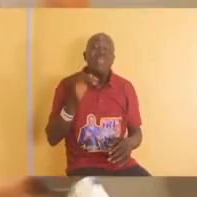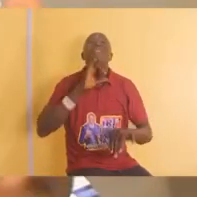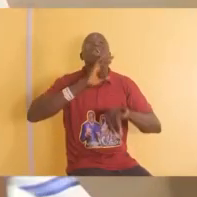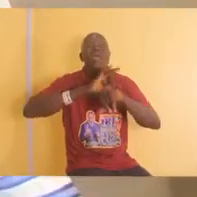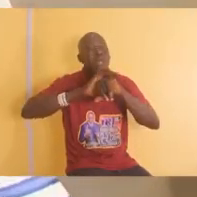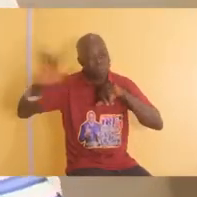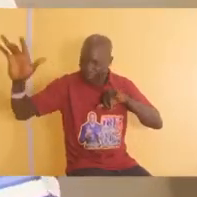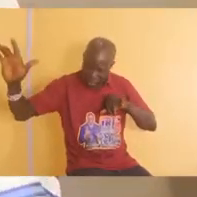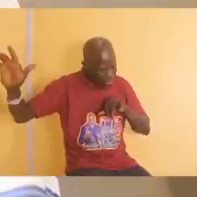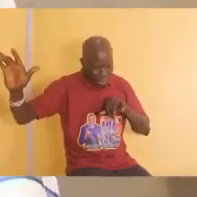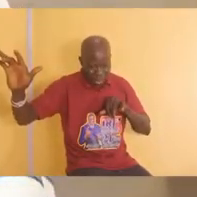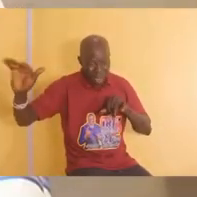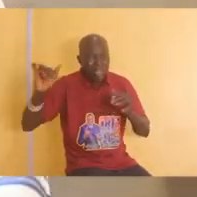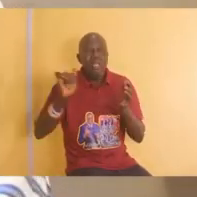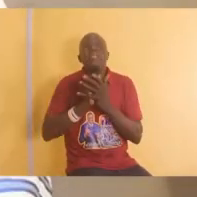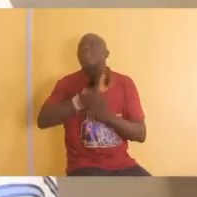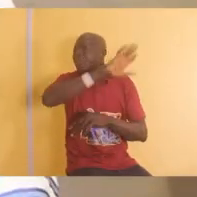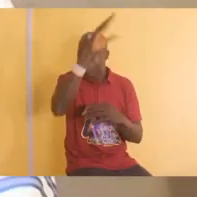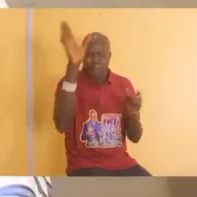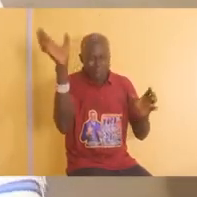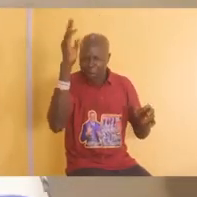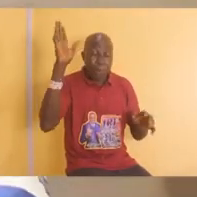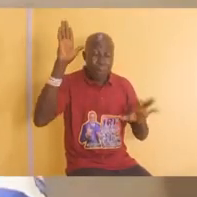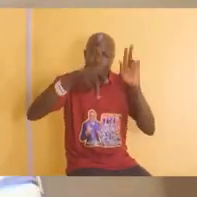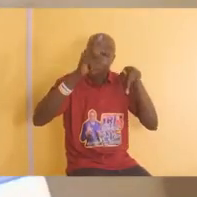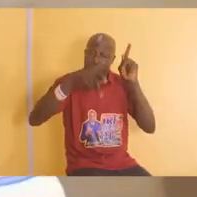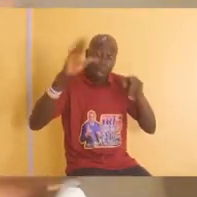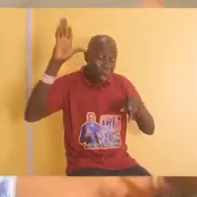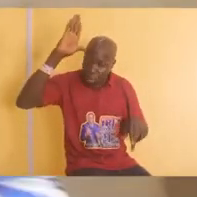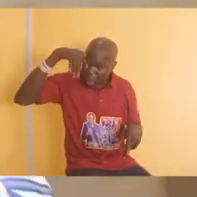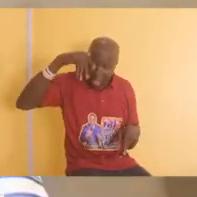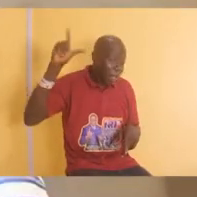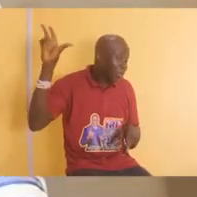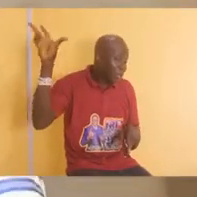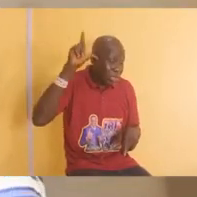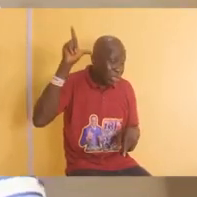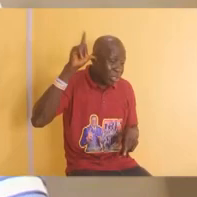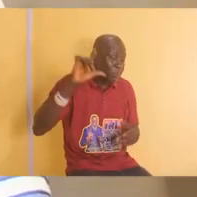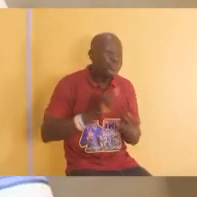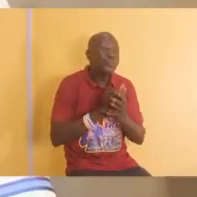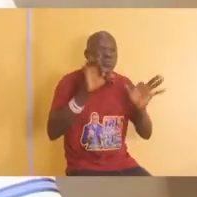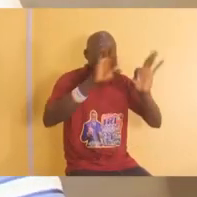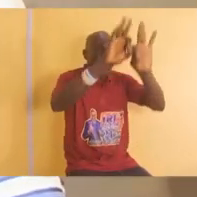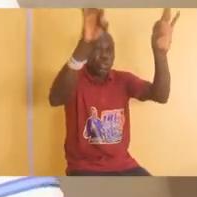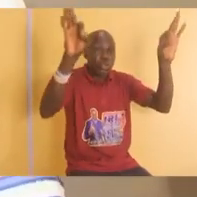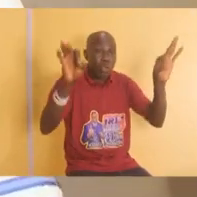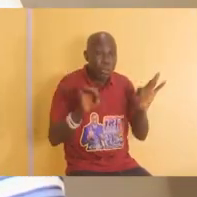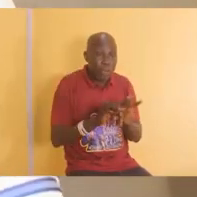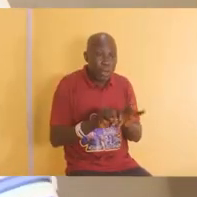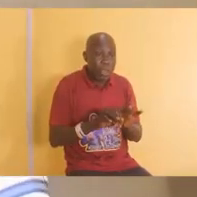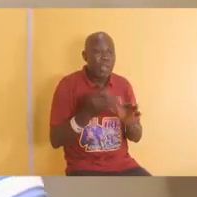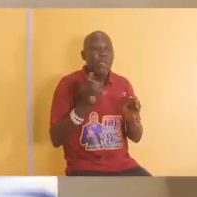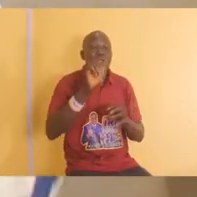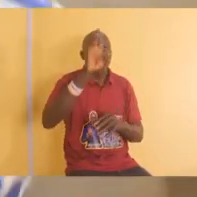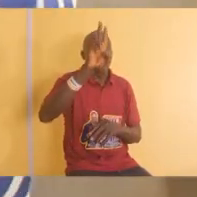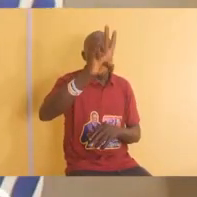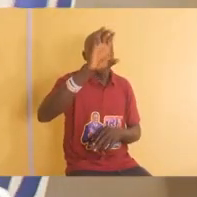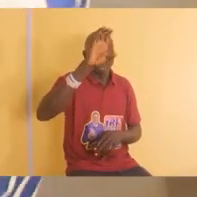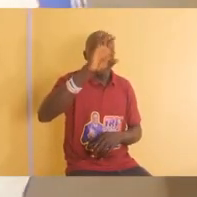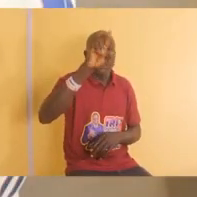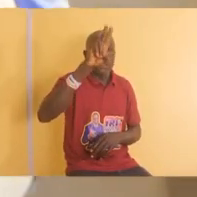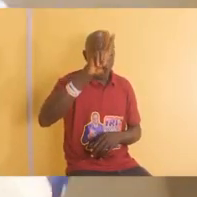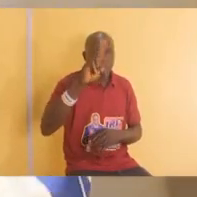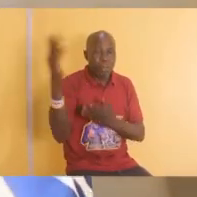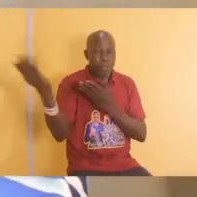He was going with her. These people are very wicked. Listen to me, sir. File here. Your file. CV here. Your CV.